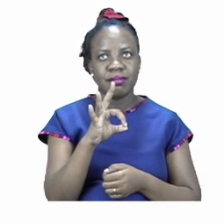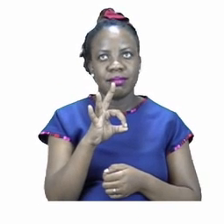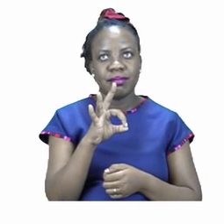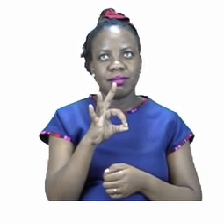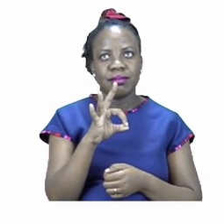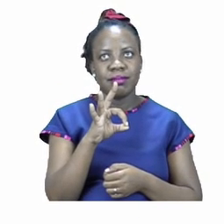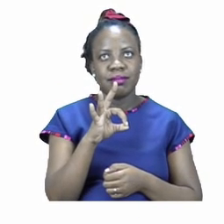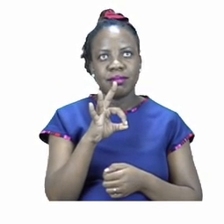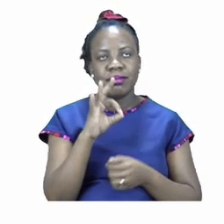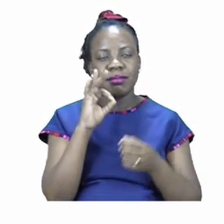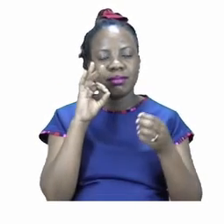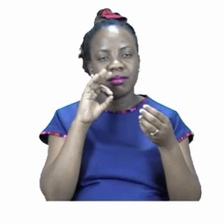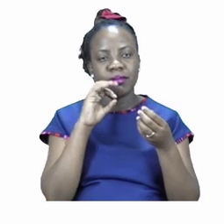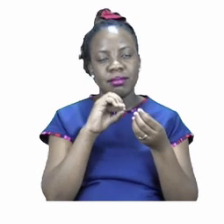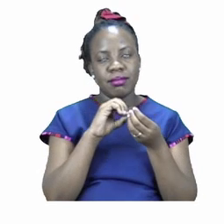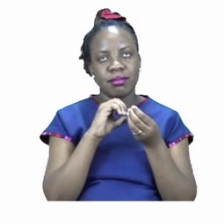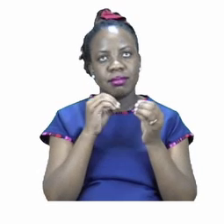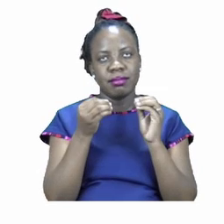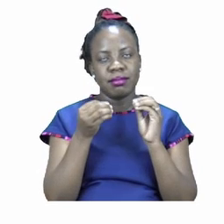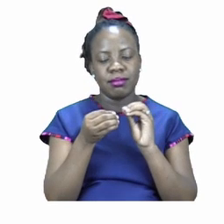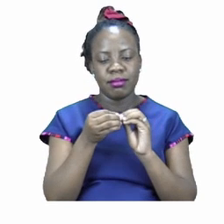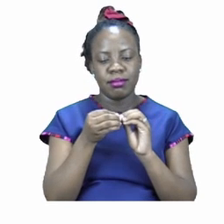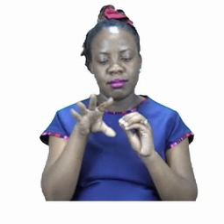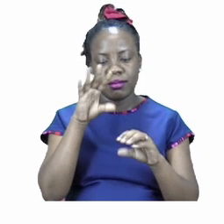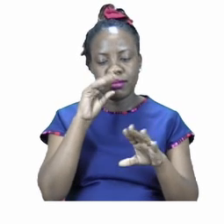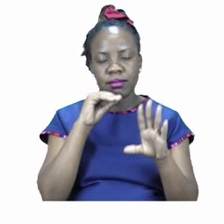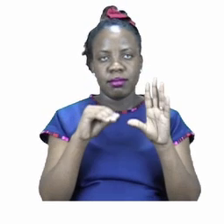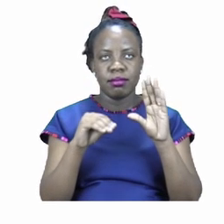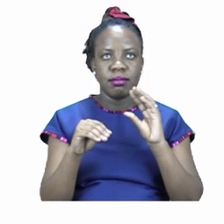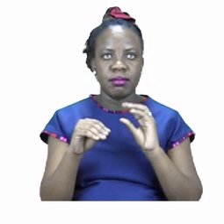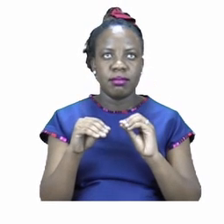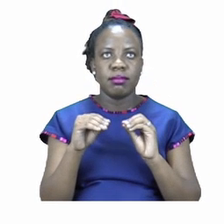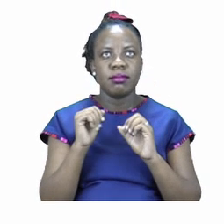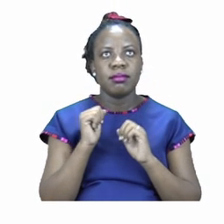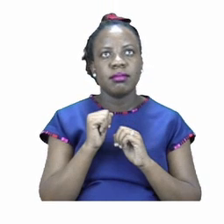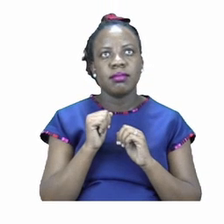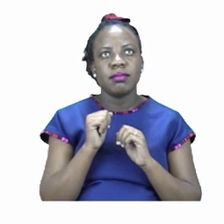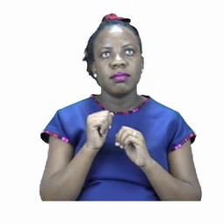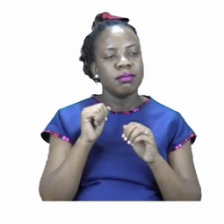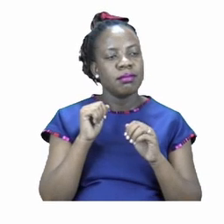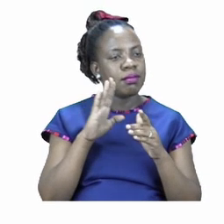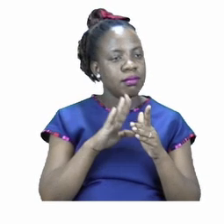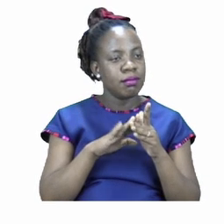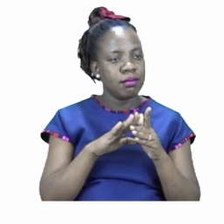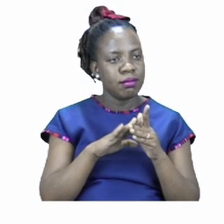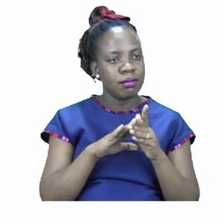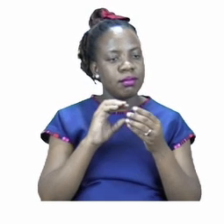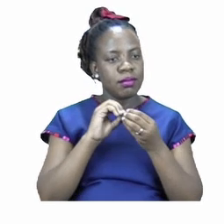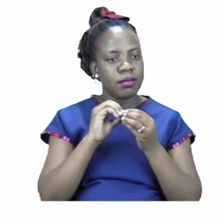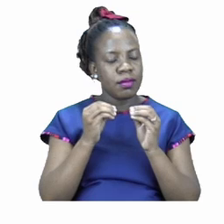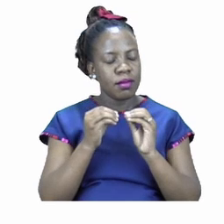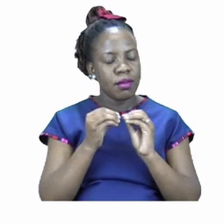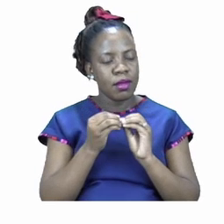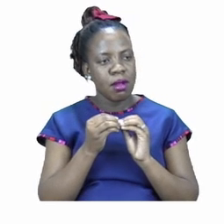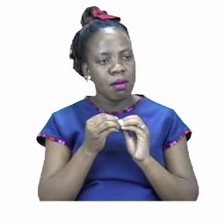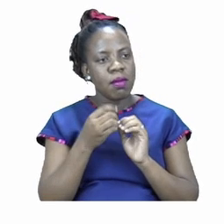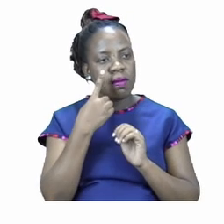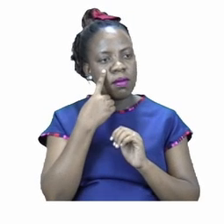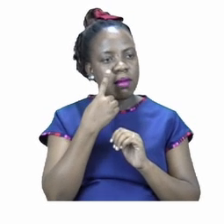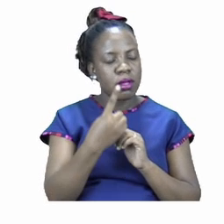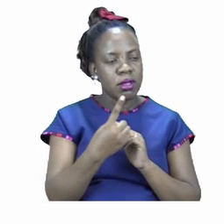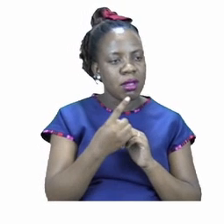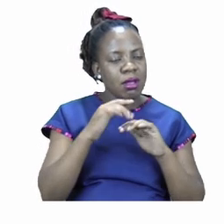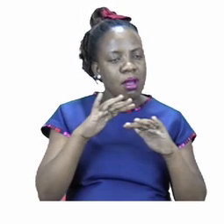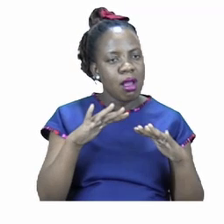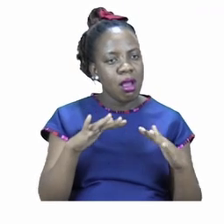doing number concept development. This is all about numbers, how we see them, how we write them,